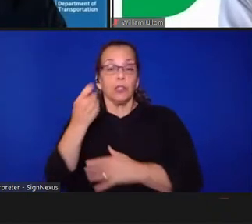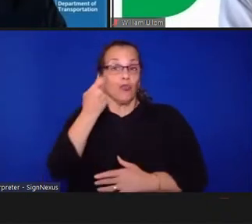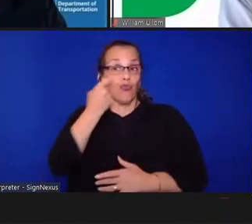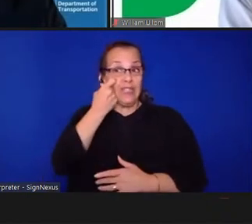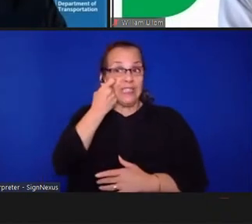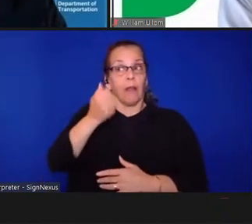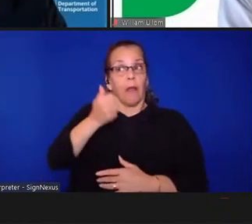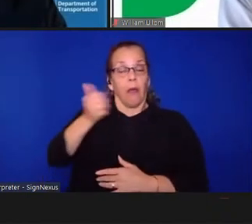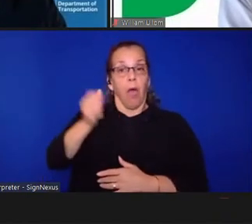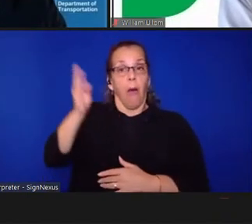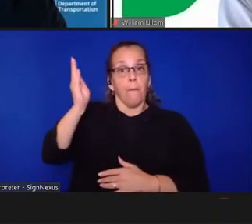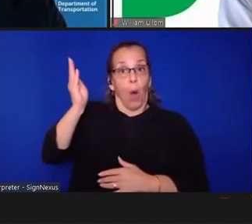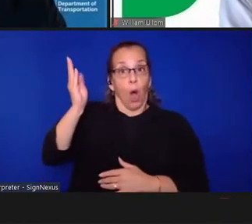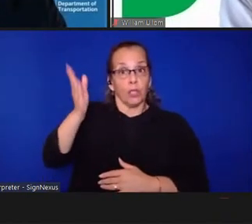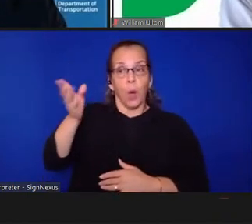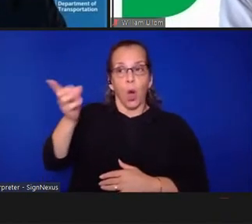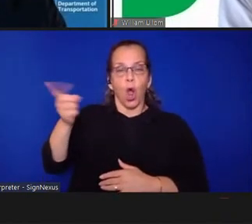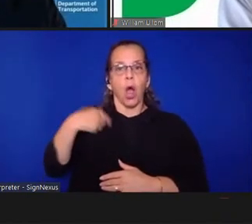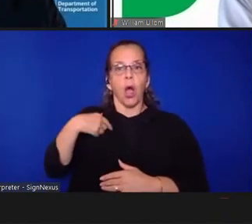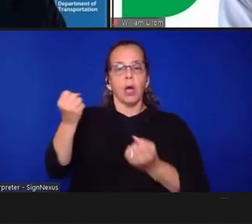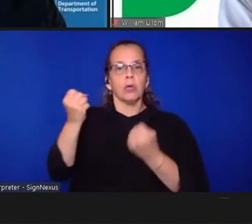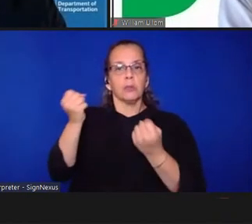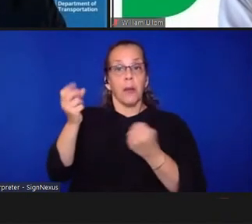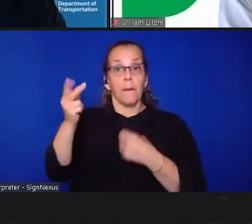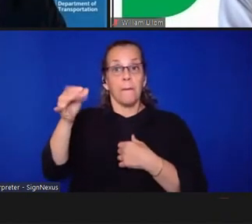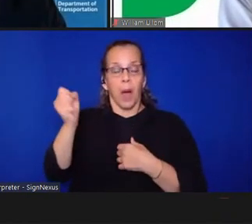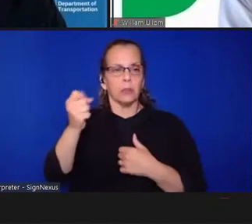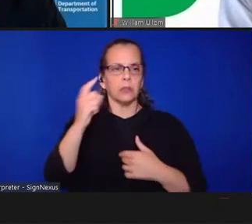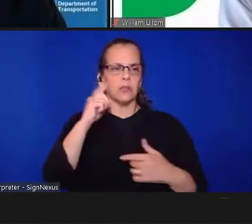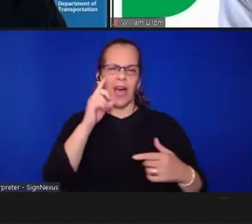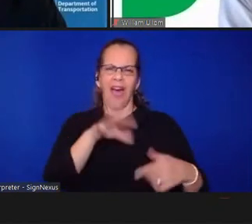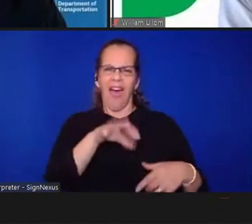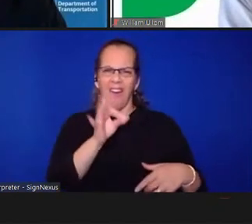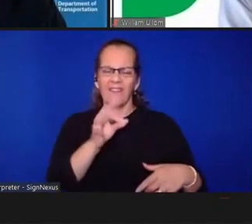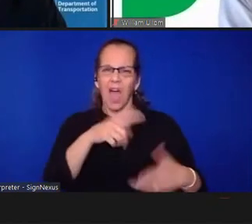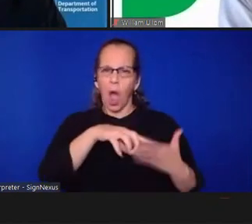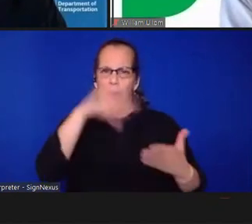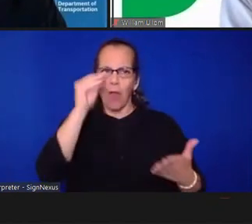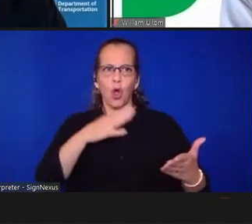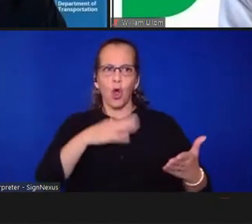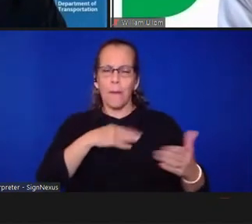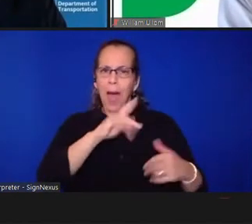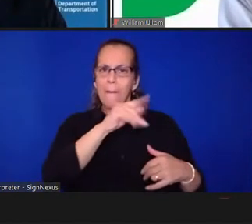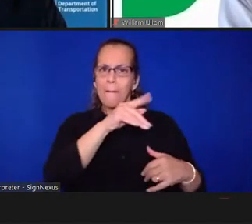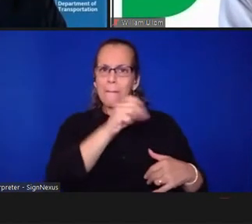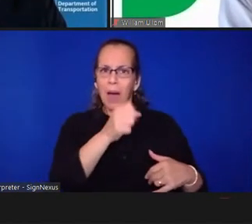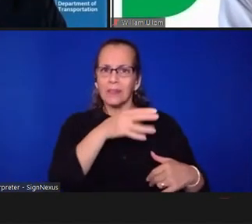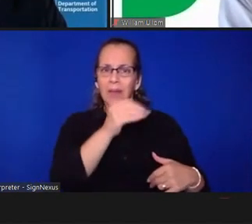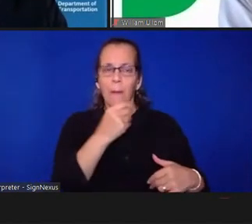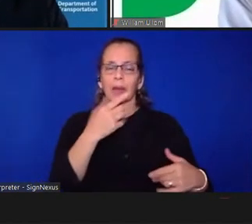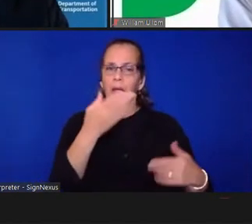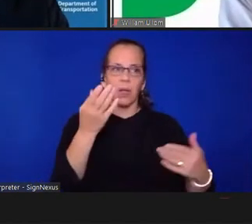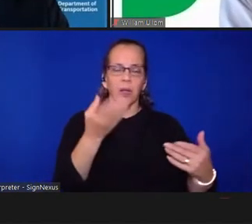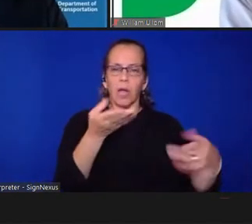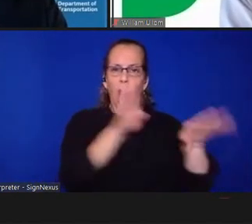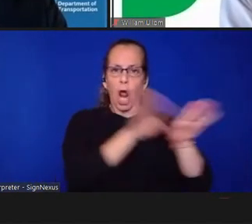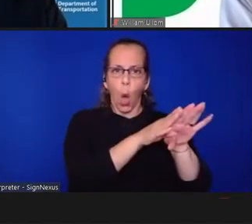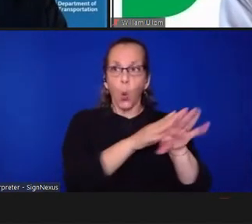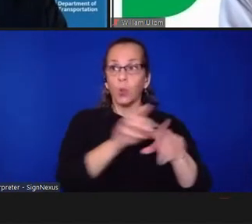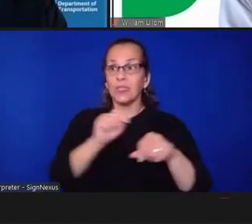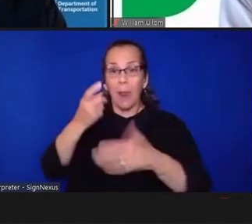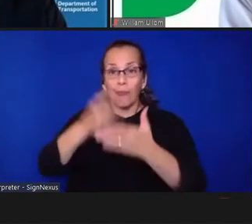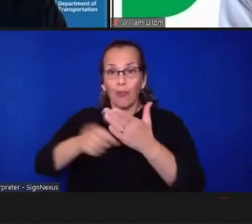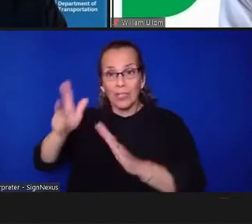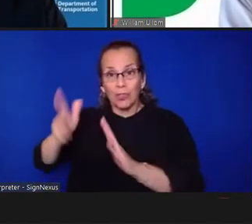covid I discovered my favorite carrier had gone out of business and the cost of a ticket had nearly tripled if the price is raised even higher due congestion fees